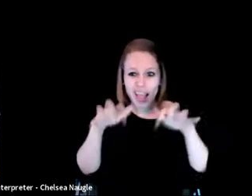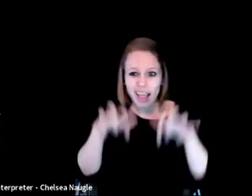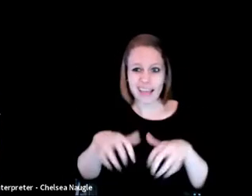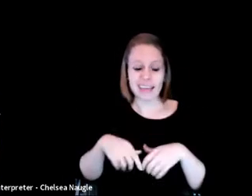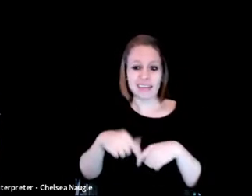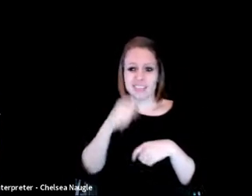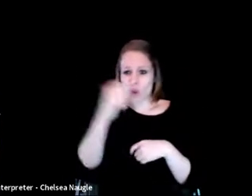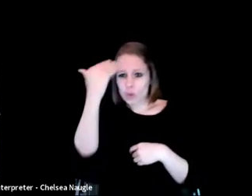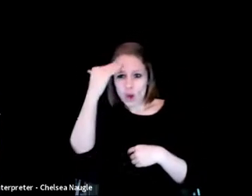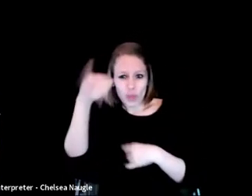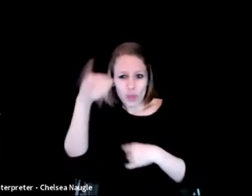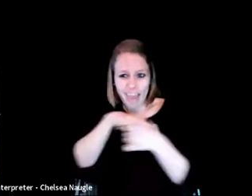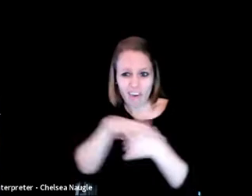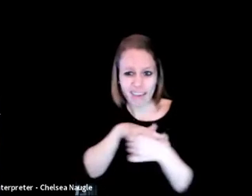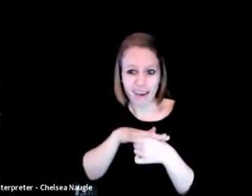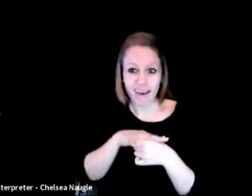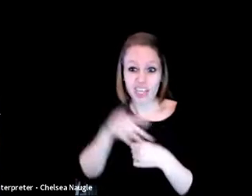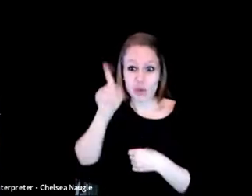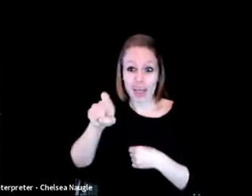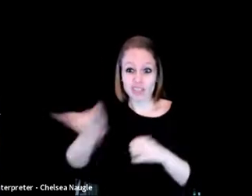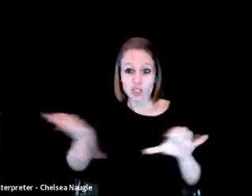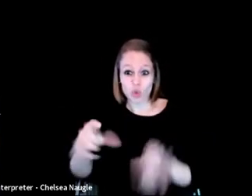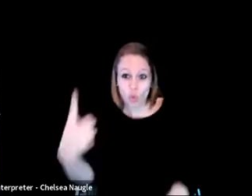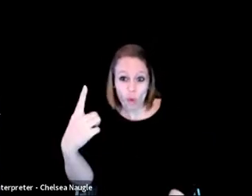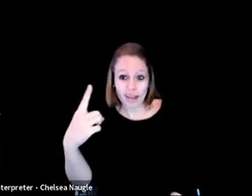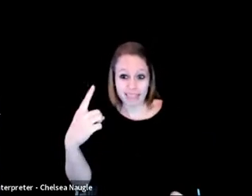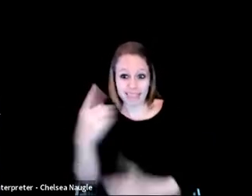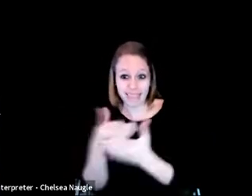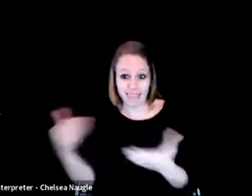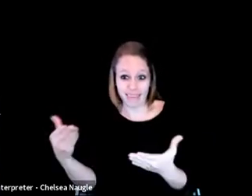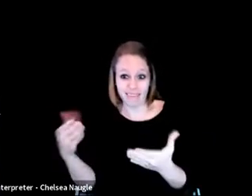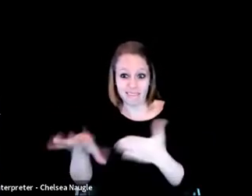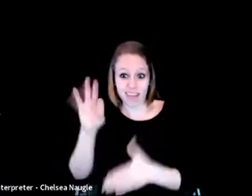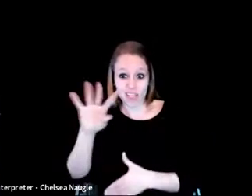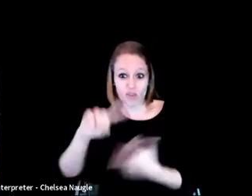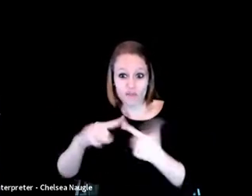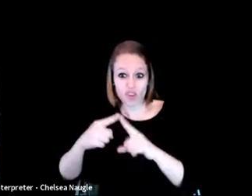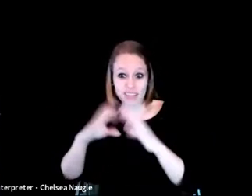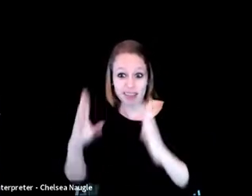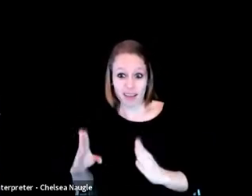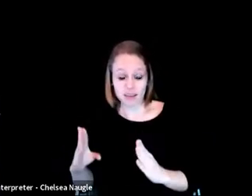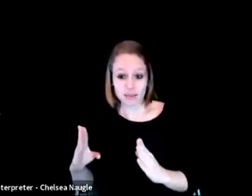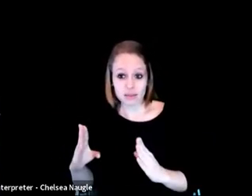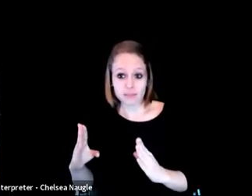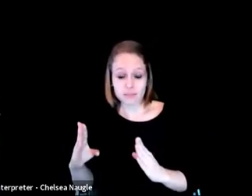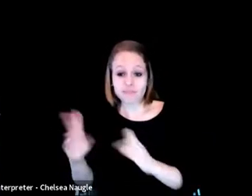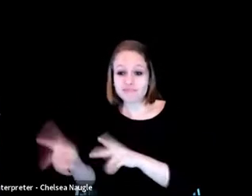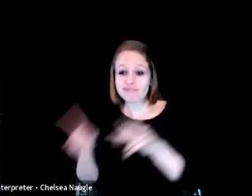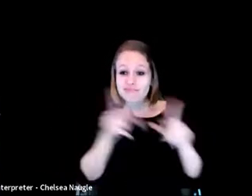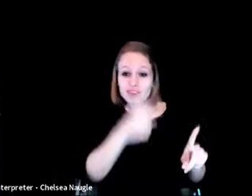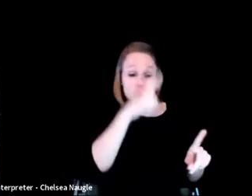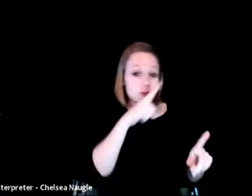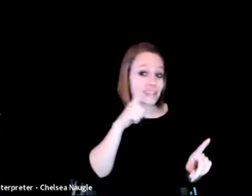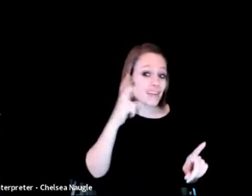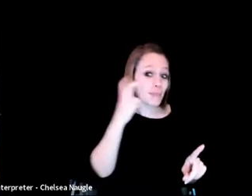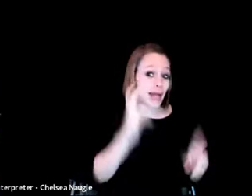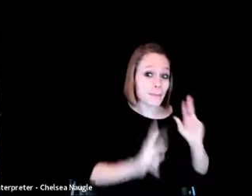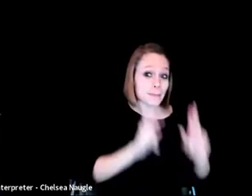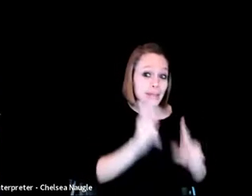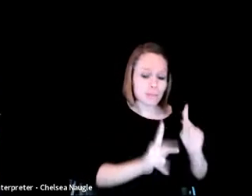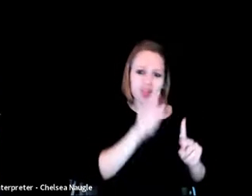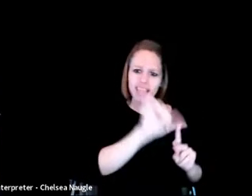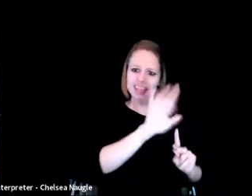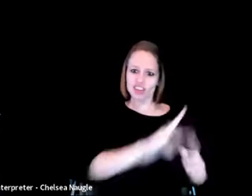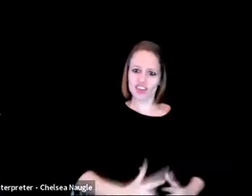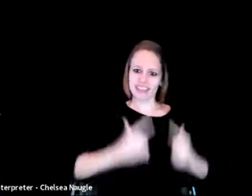particular task, right? A lot of individuals who are deafblind, that's what life is like. Imagine doing that 24/7. So